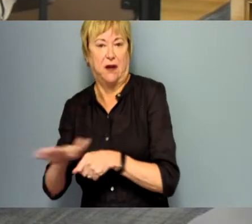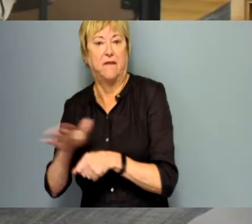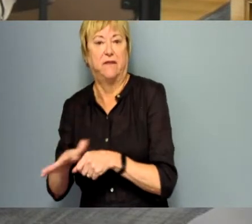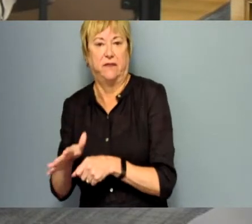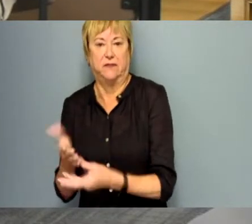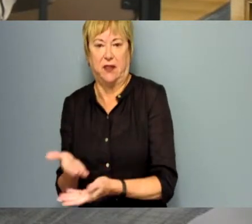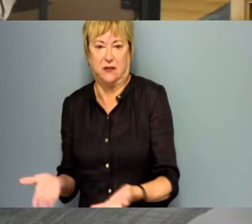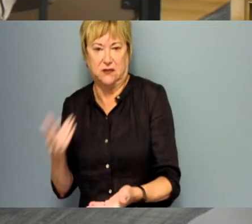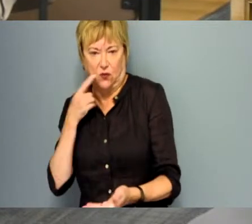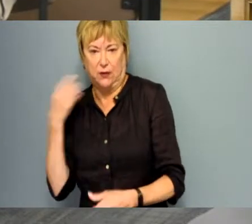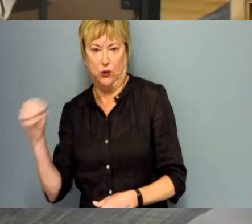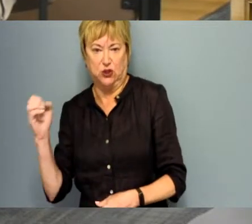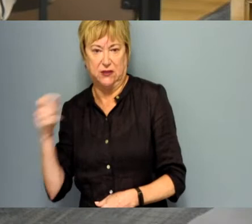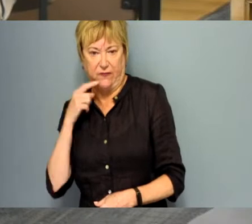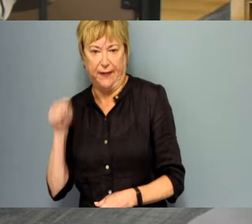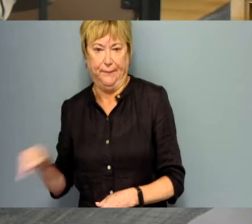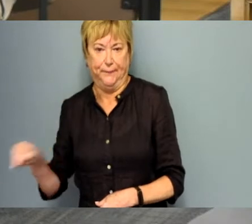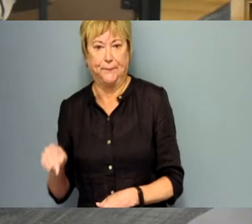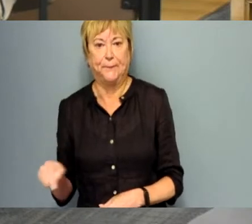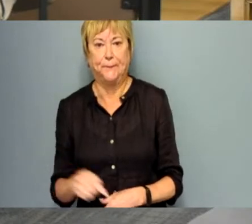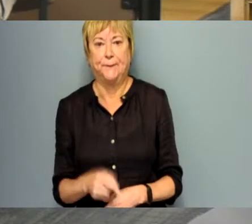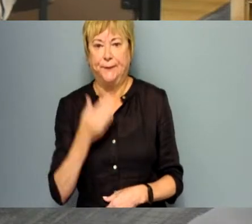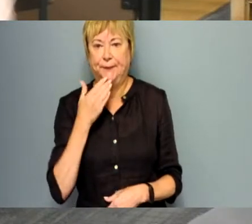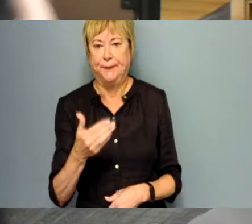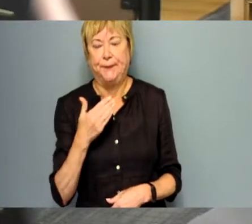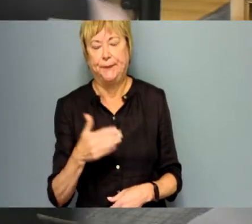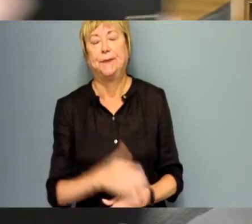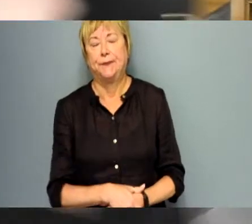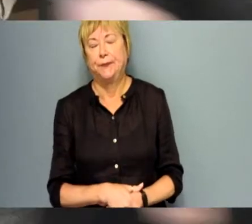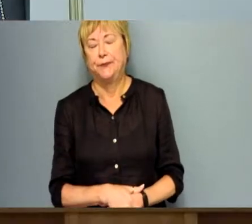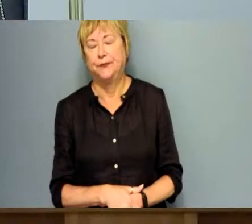So, thank you. Okay, thank you, appreciate that.